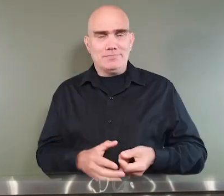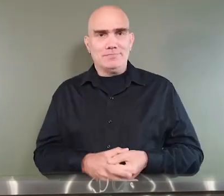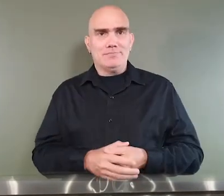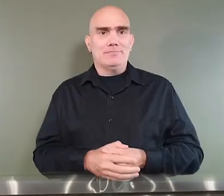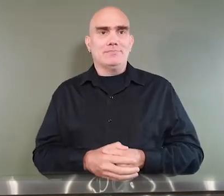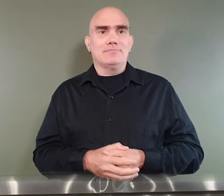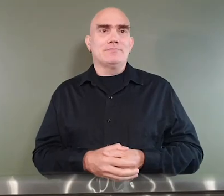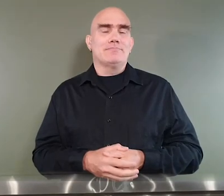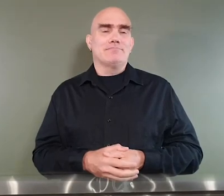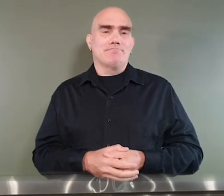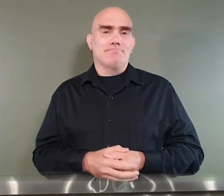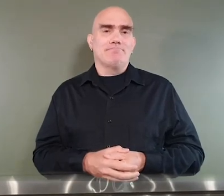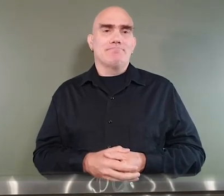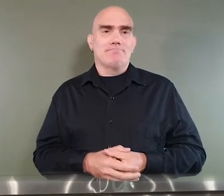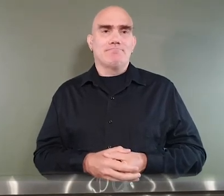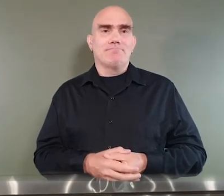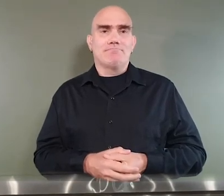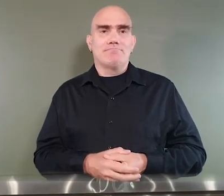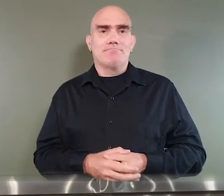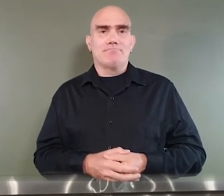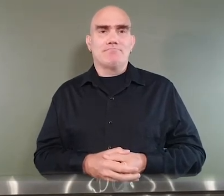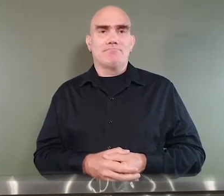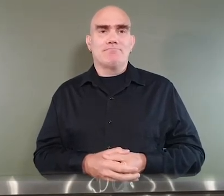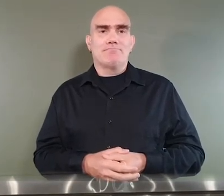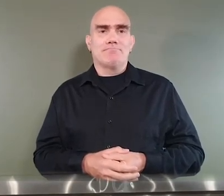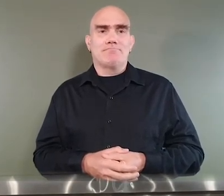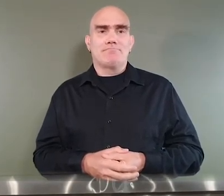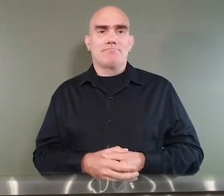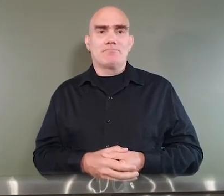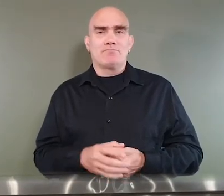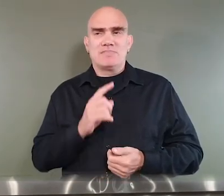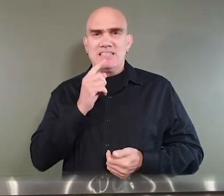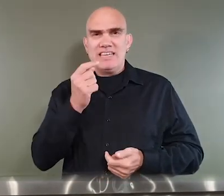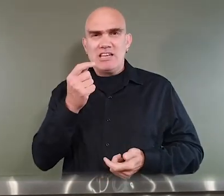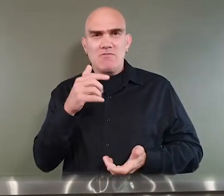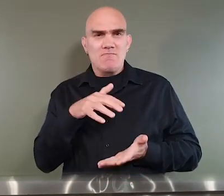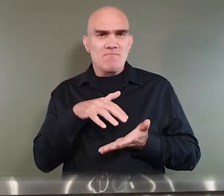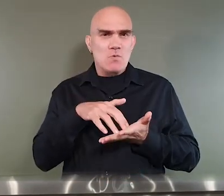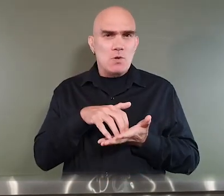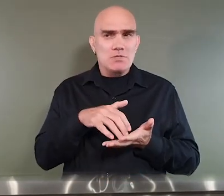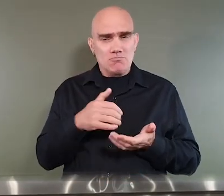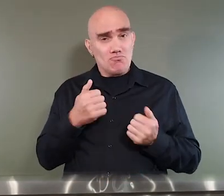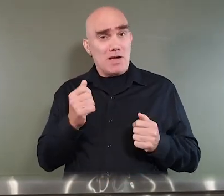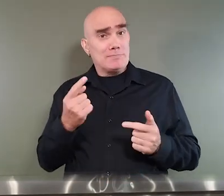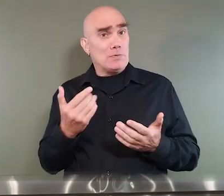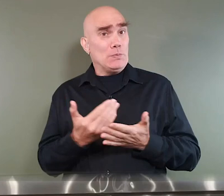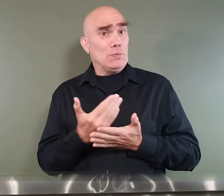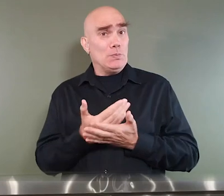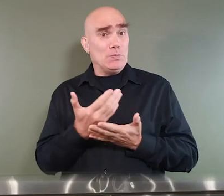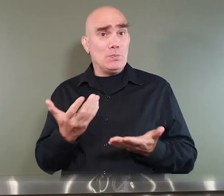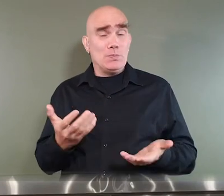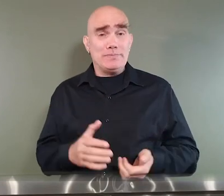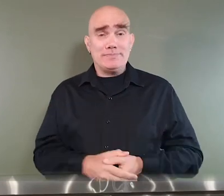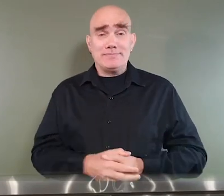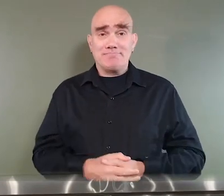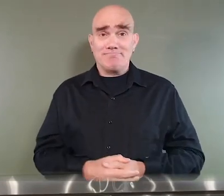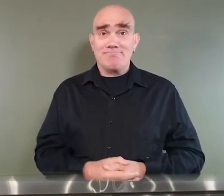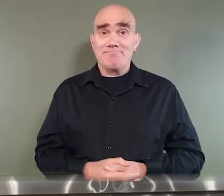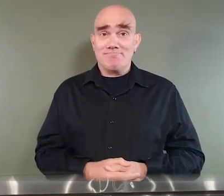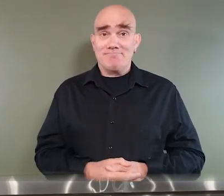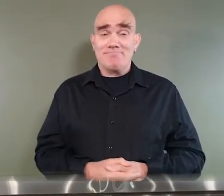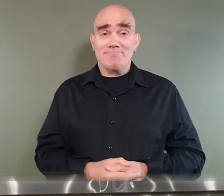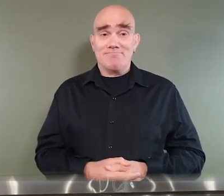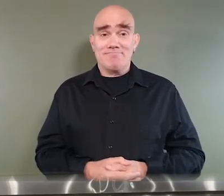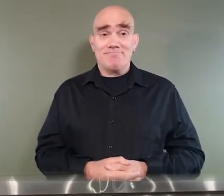together, to be a little vulnerable, to try something new. And then we let